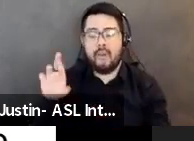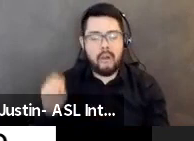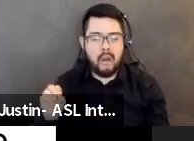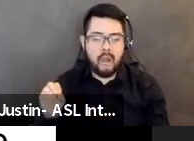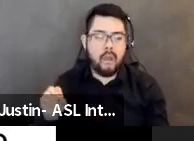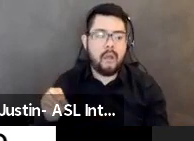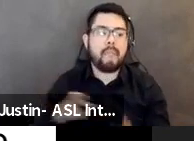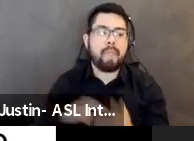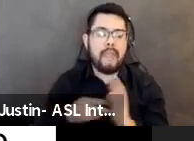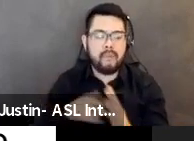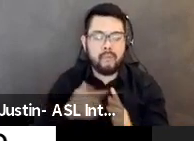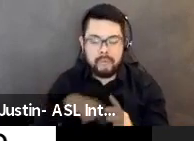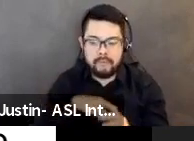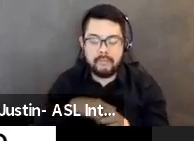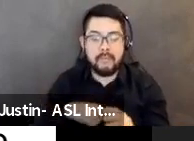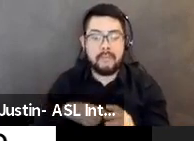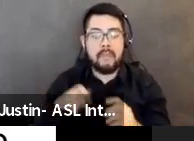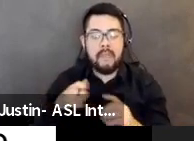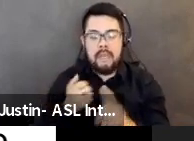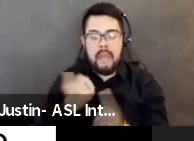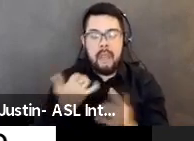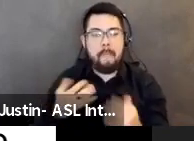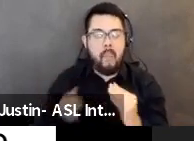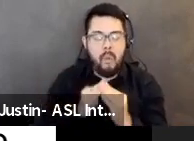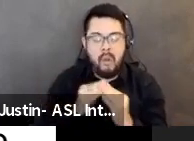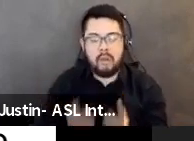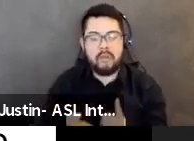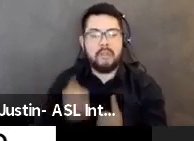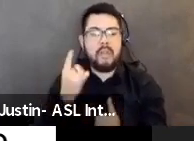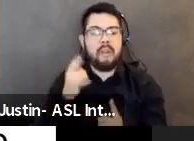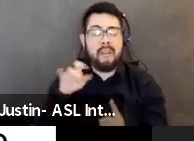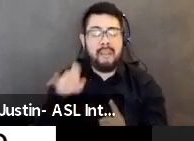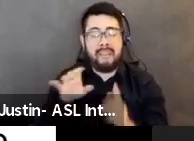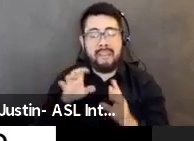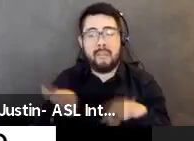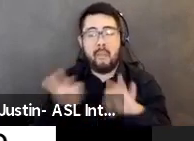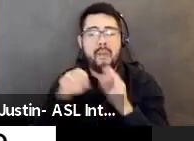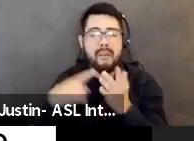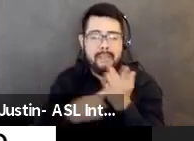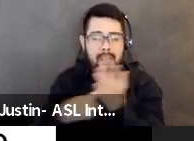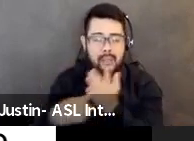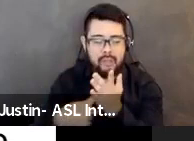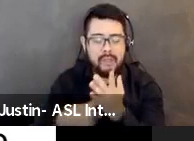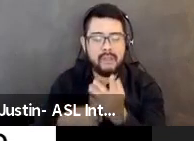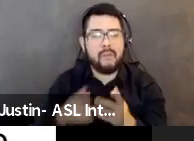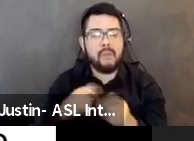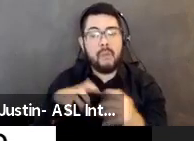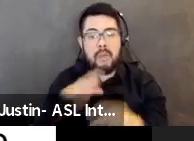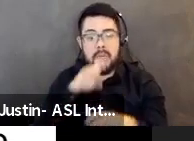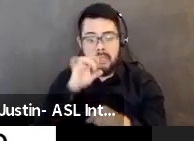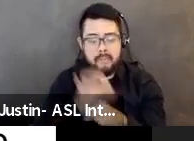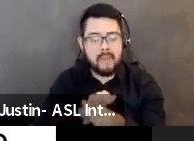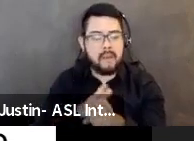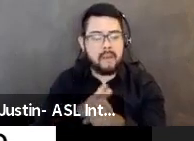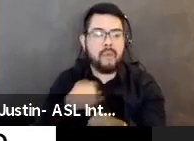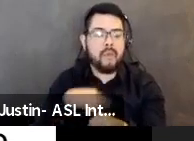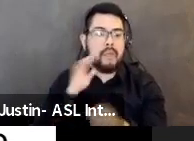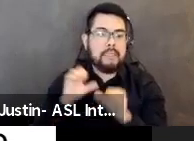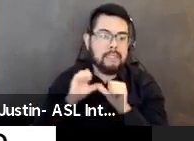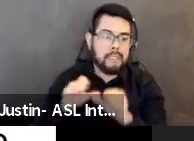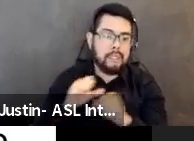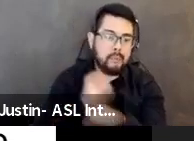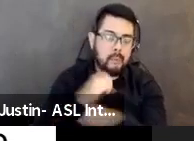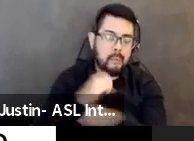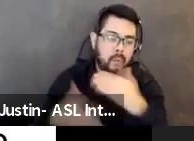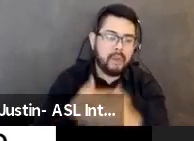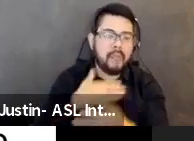further amplified the importance of this conversation and we're committed to making sure that we will not rest until this gets